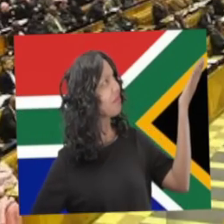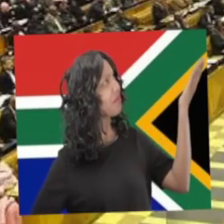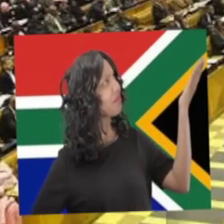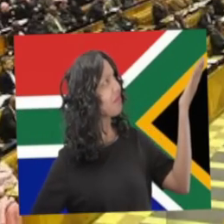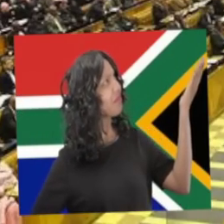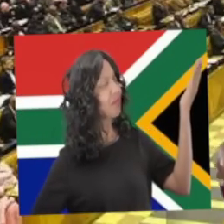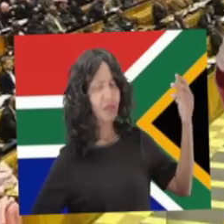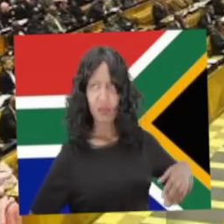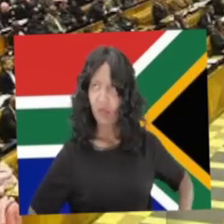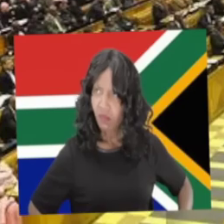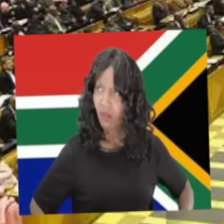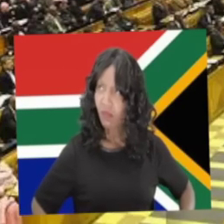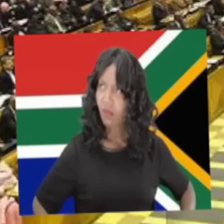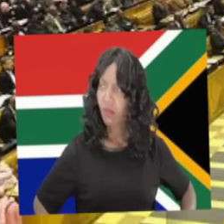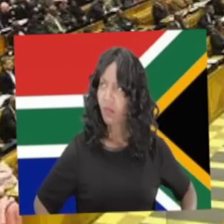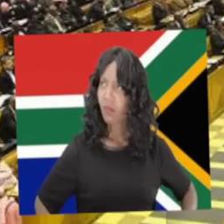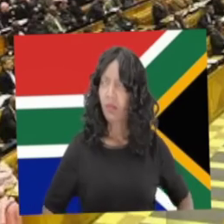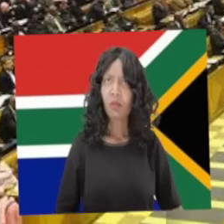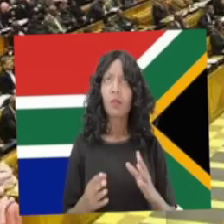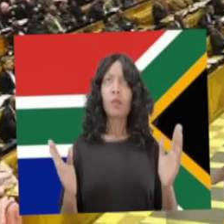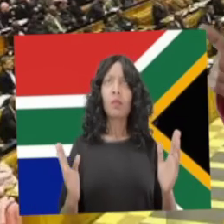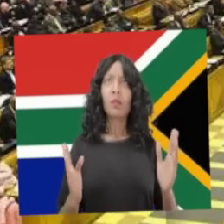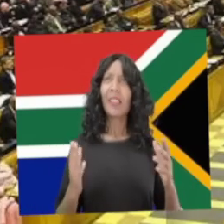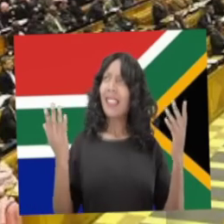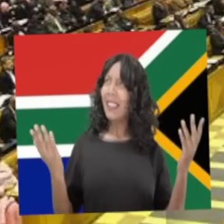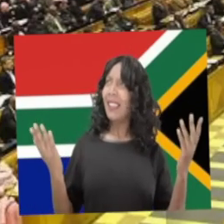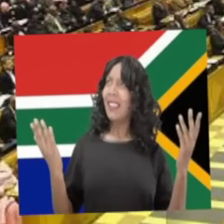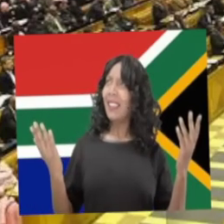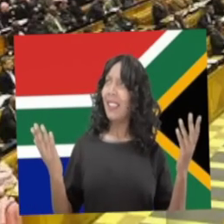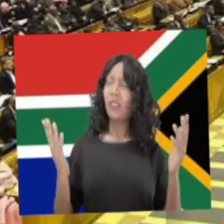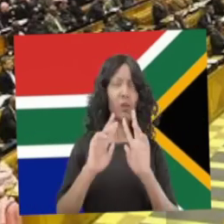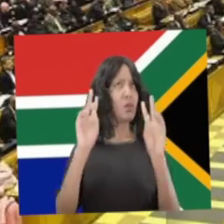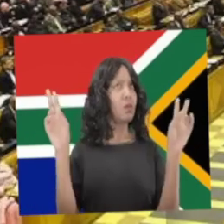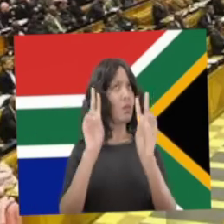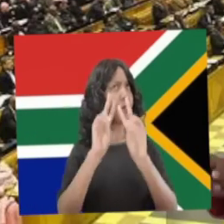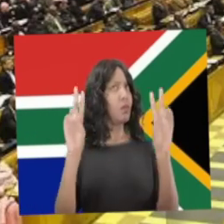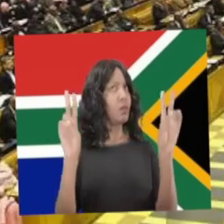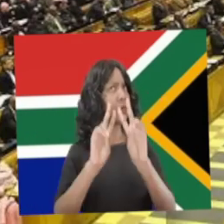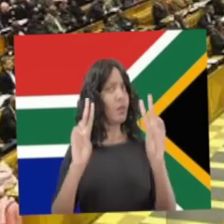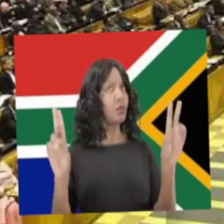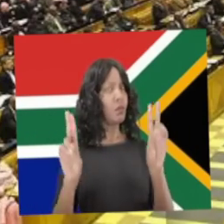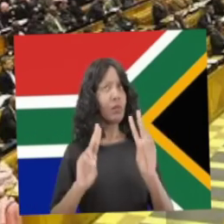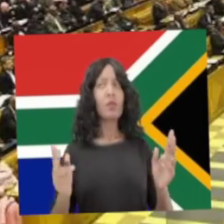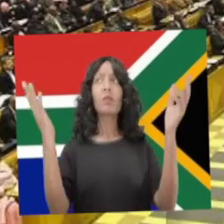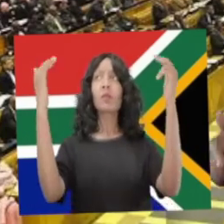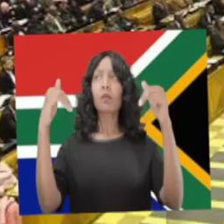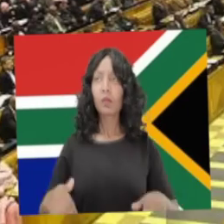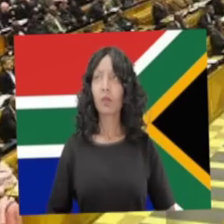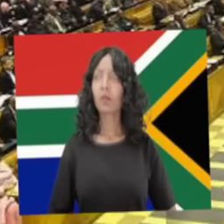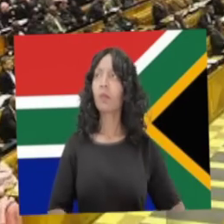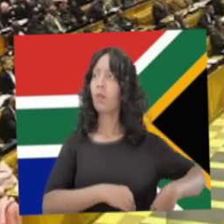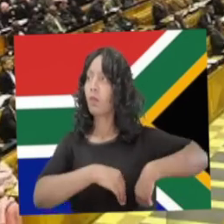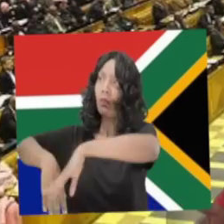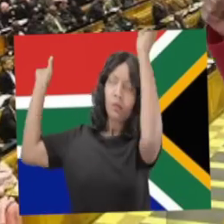are collapsing our country. You cannot say you are a ruling party and you can't even identify with